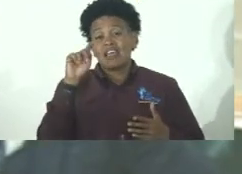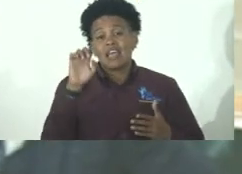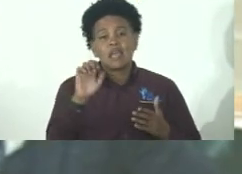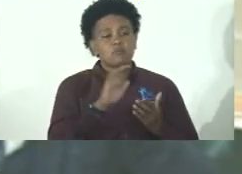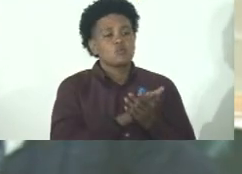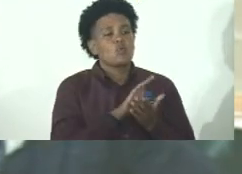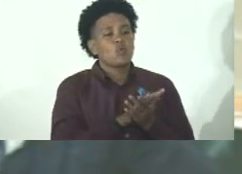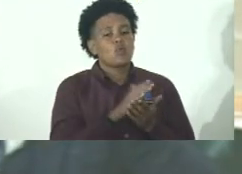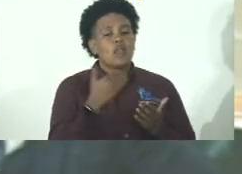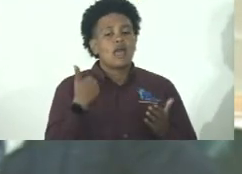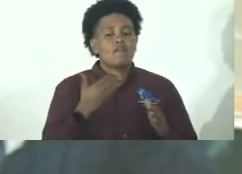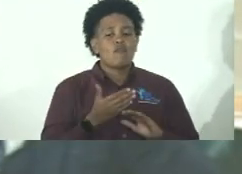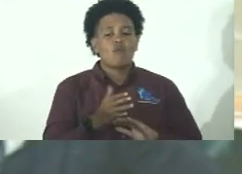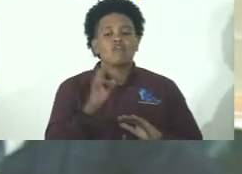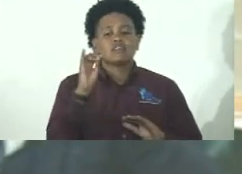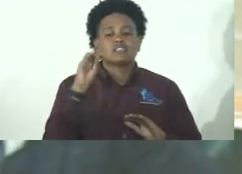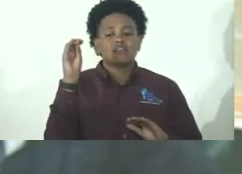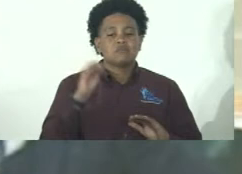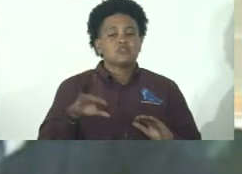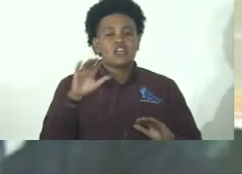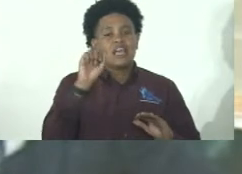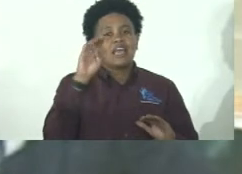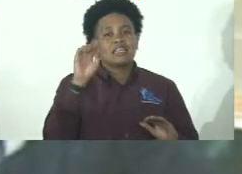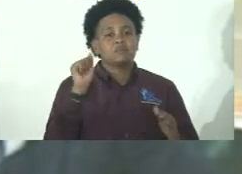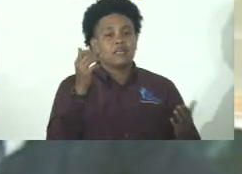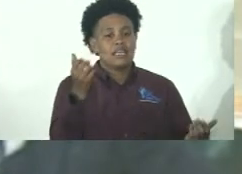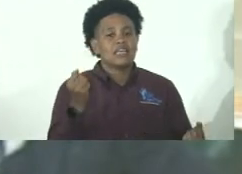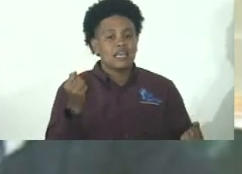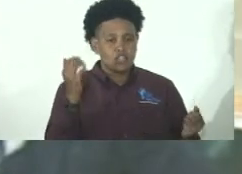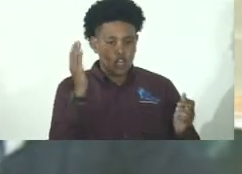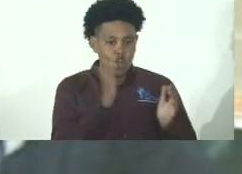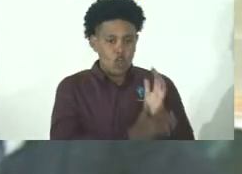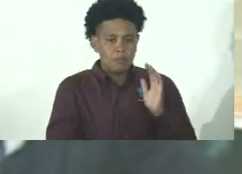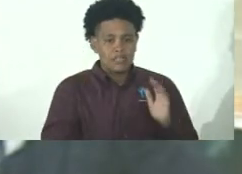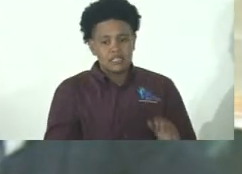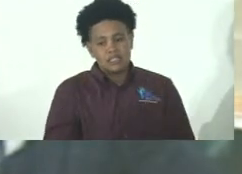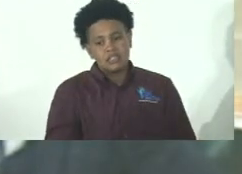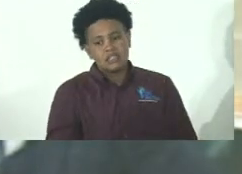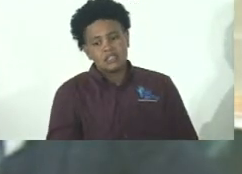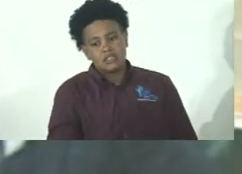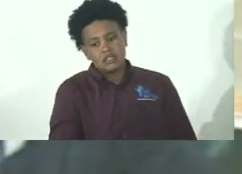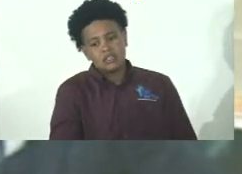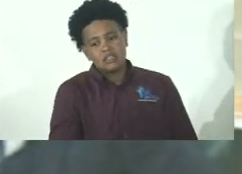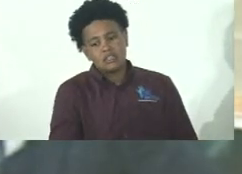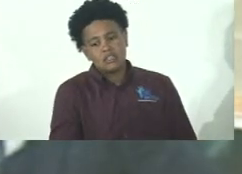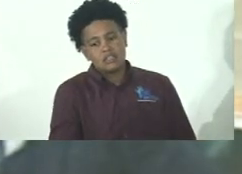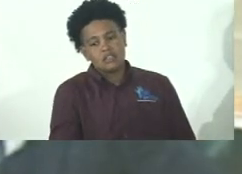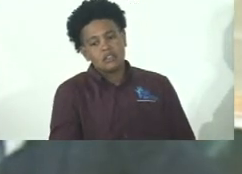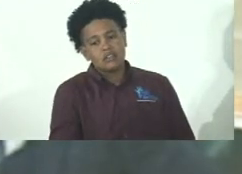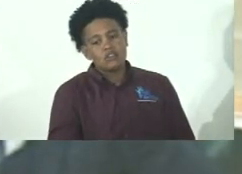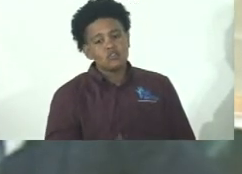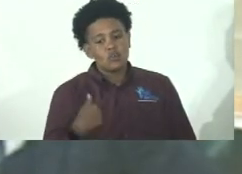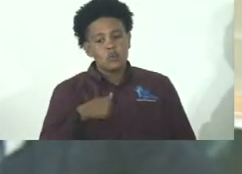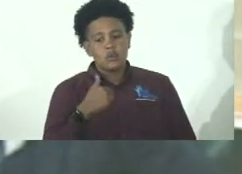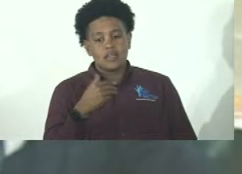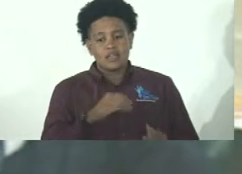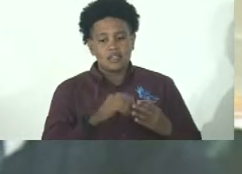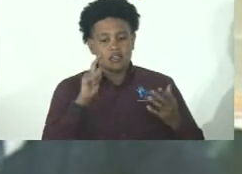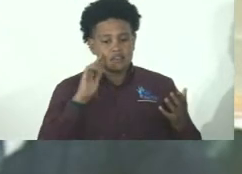have over 70 percent of sbas completed so we are in a dire